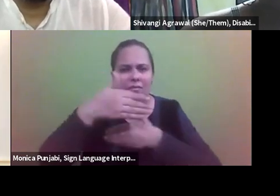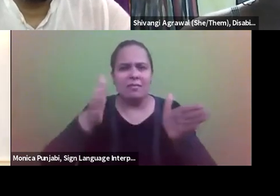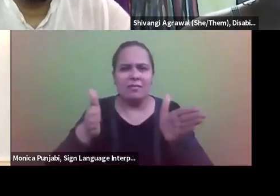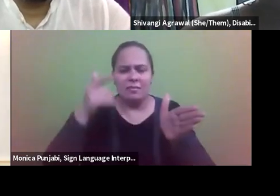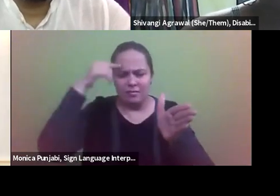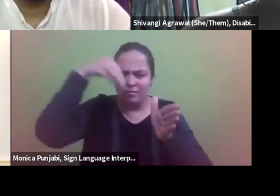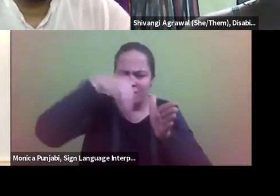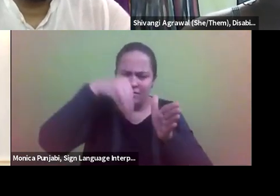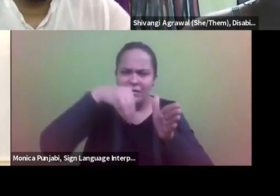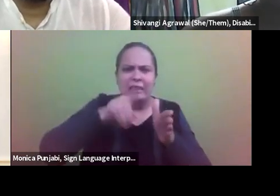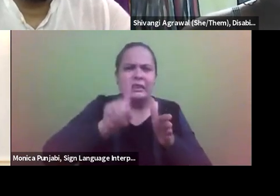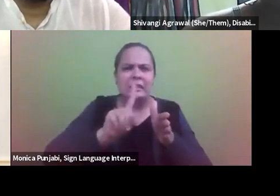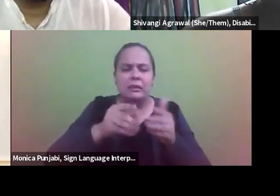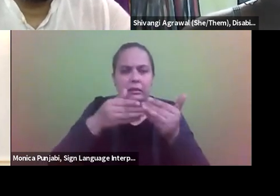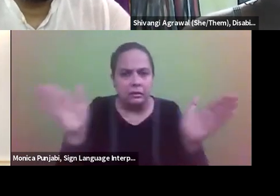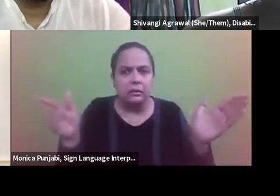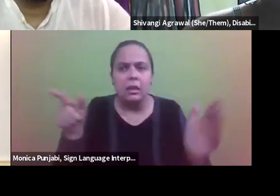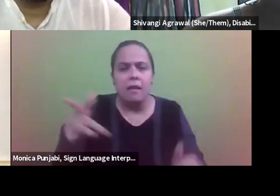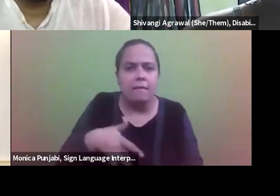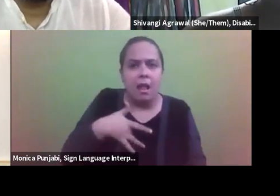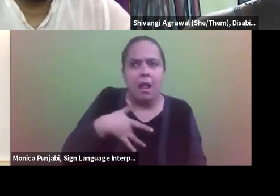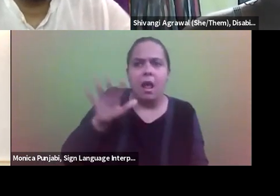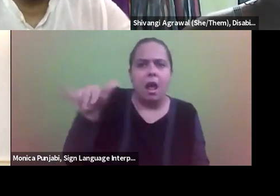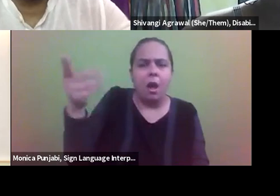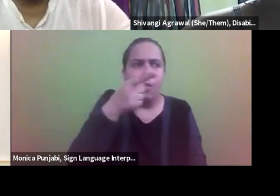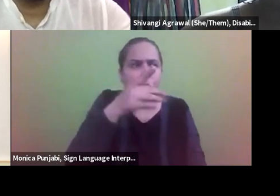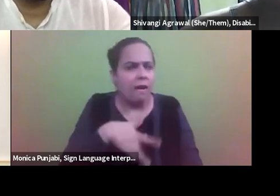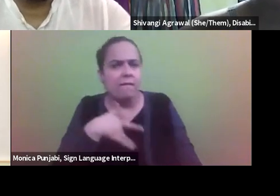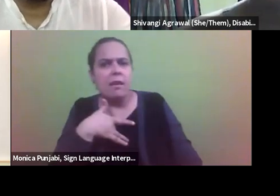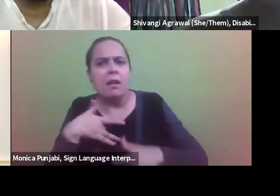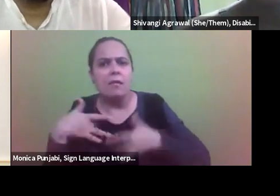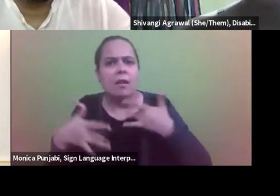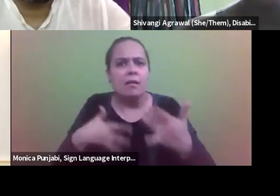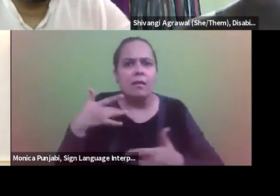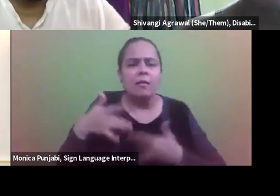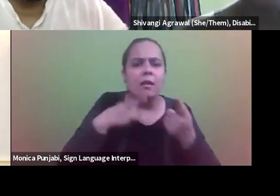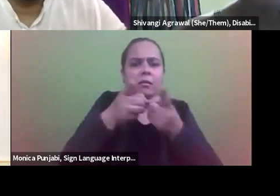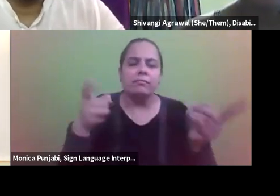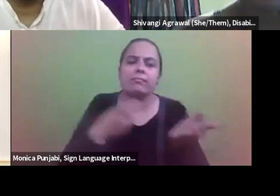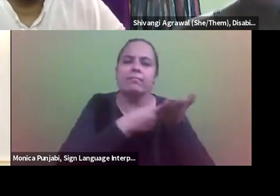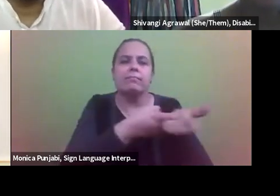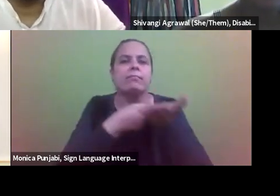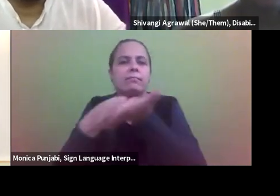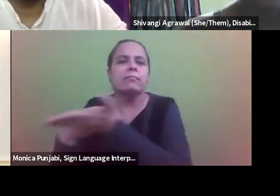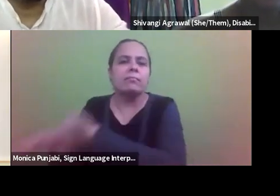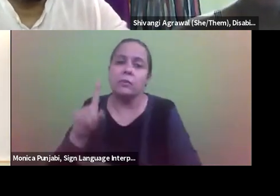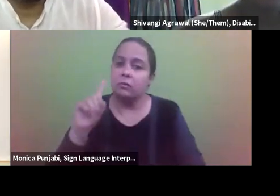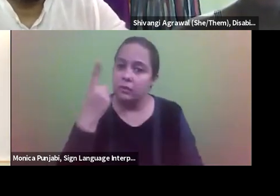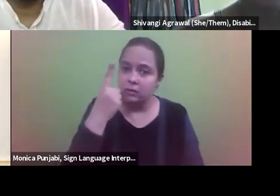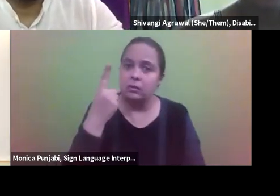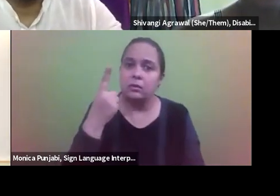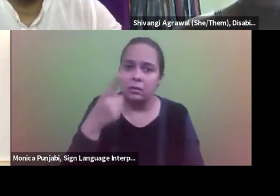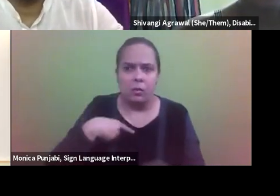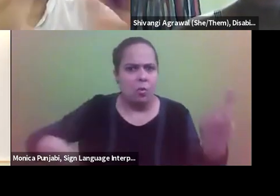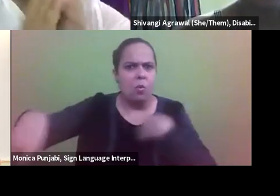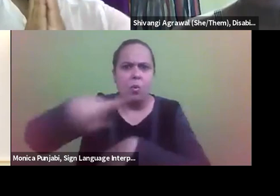for themselves. They want to place a finger on you. um, I think we've evolved so much, and we are evolving so much given